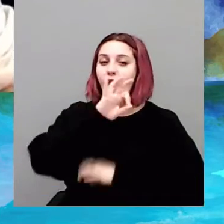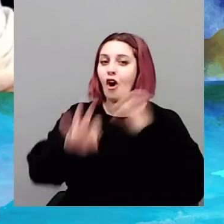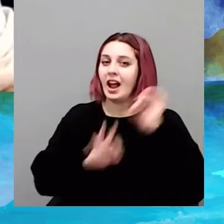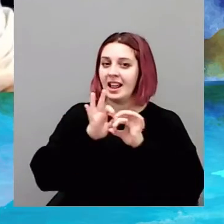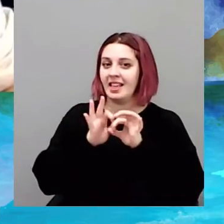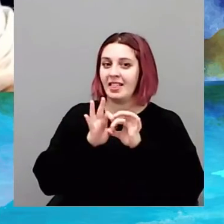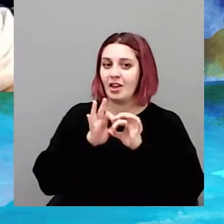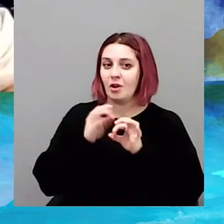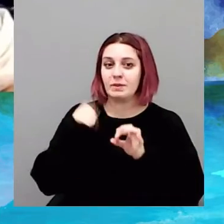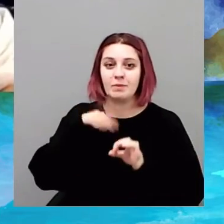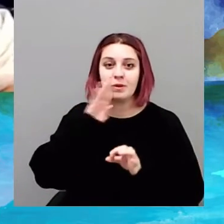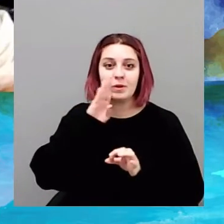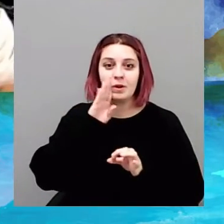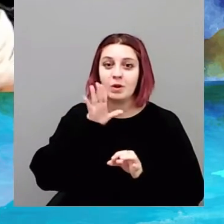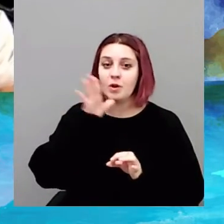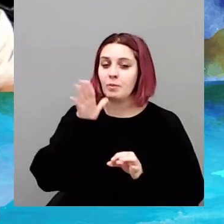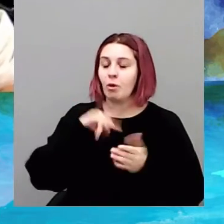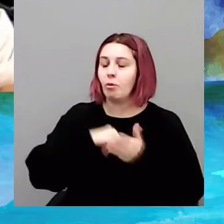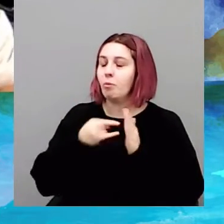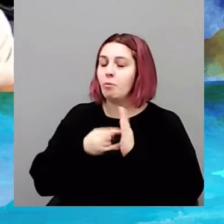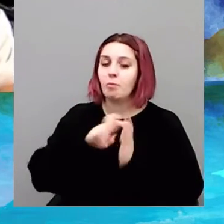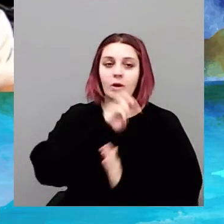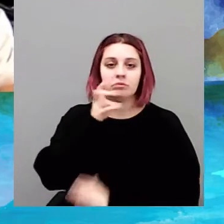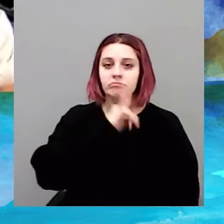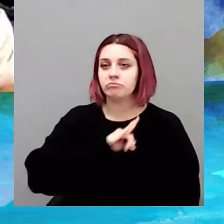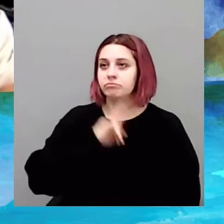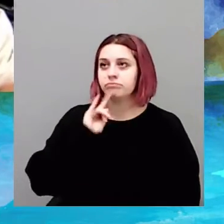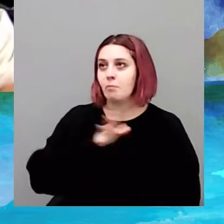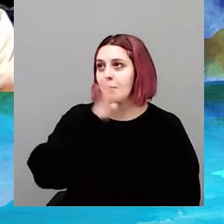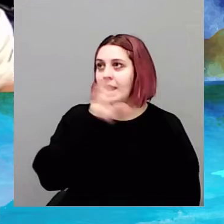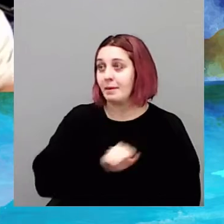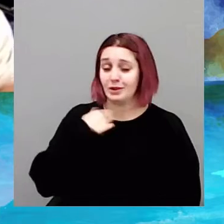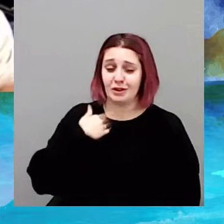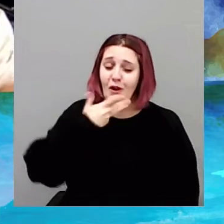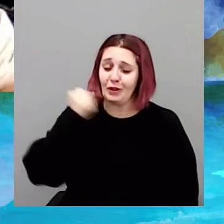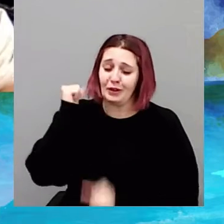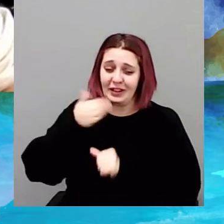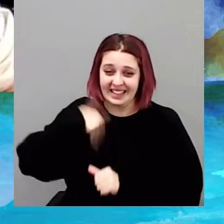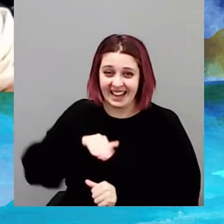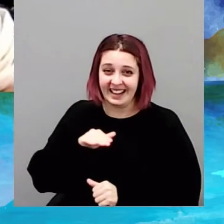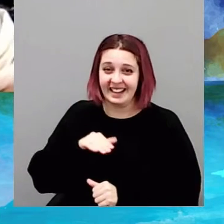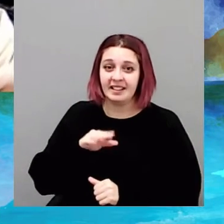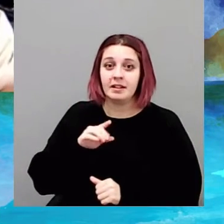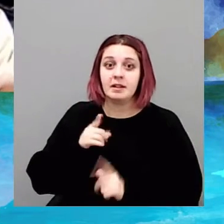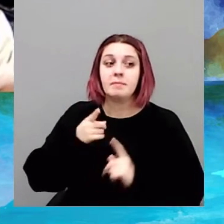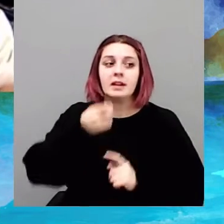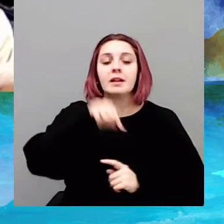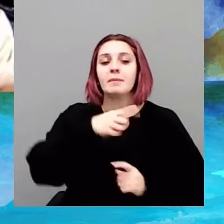I'm very lucky to be working with the organizations that you mentioned. These are wonderful projects that I